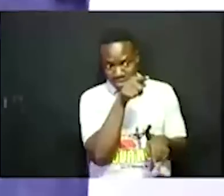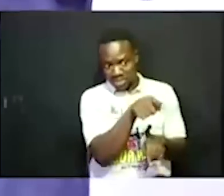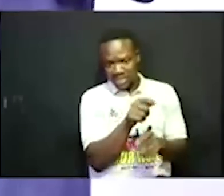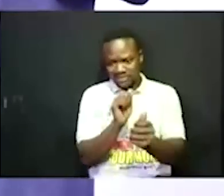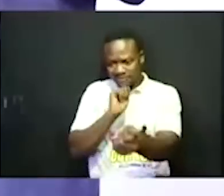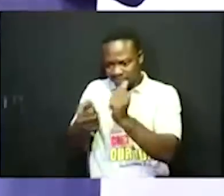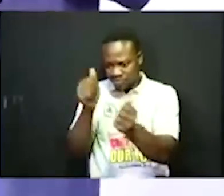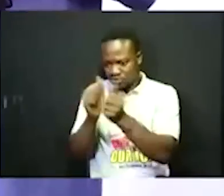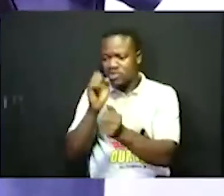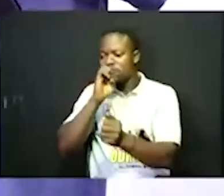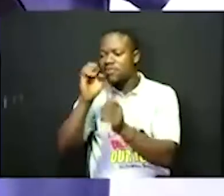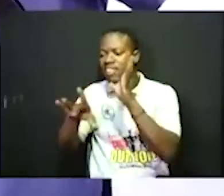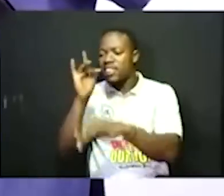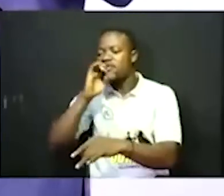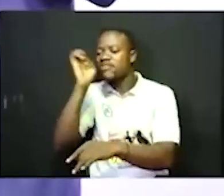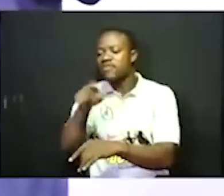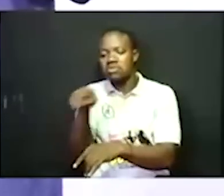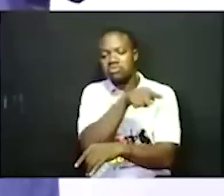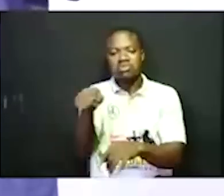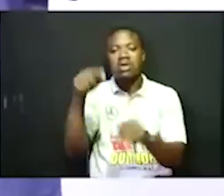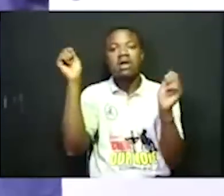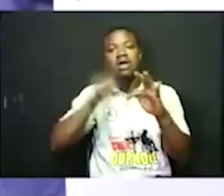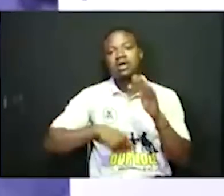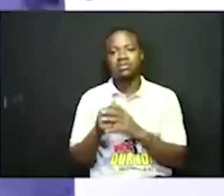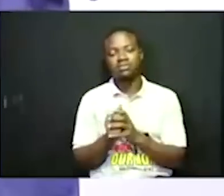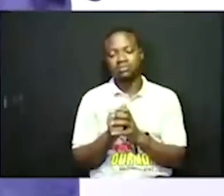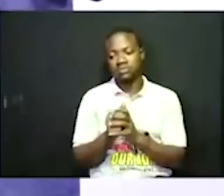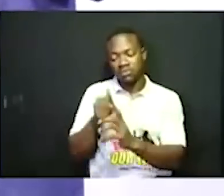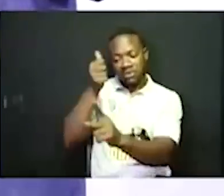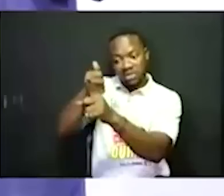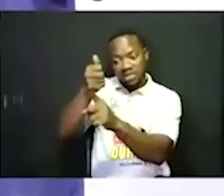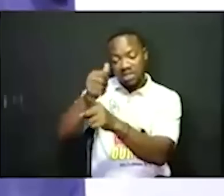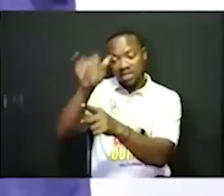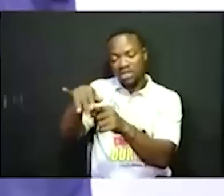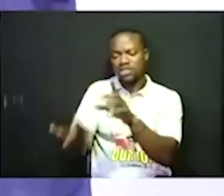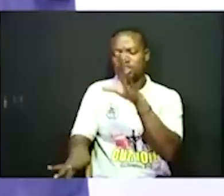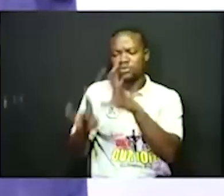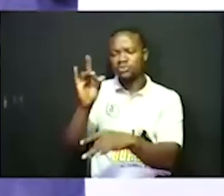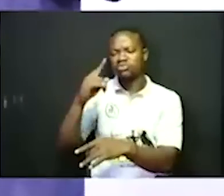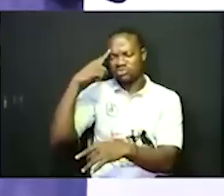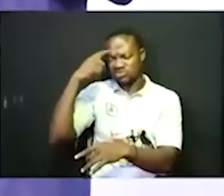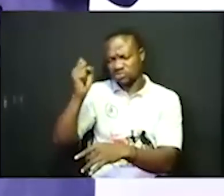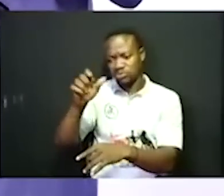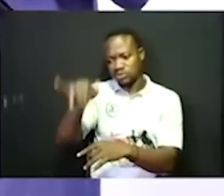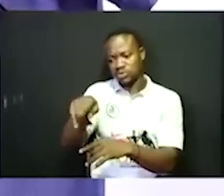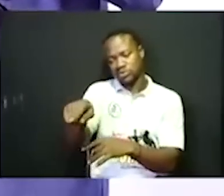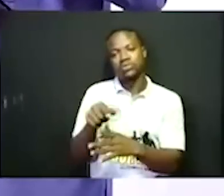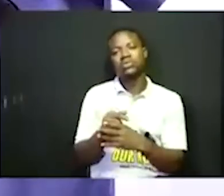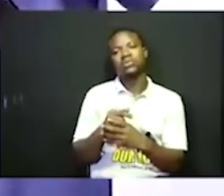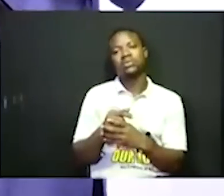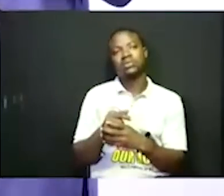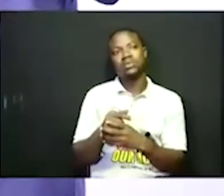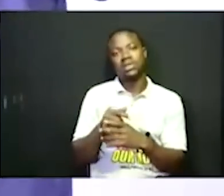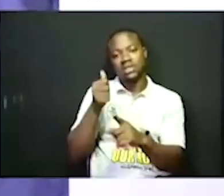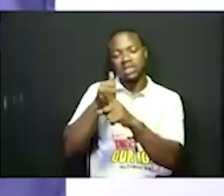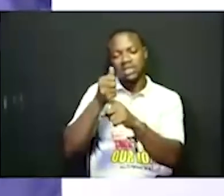any kind anyone near see. And they are described as spiritual wickedness. Now we know ya what can I say where ya huma win timo day in